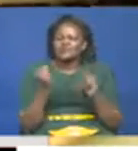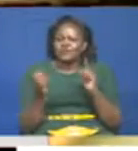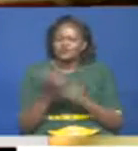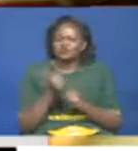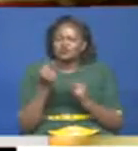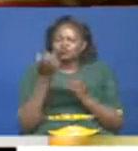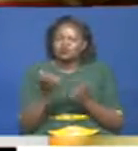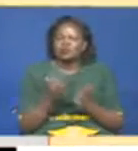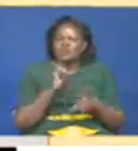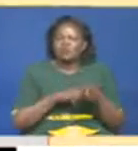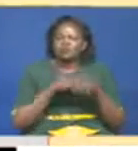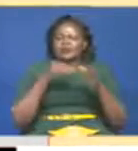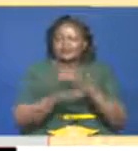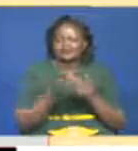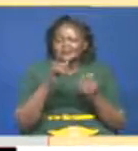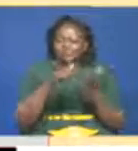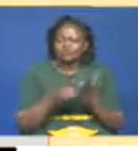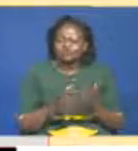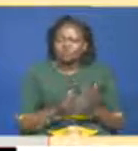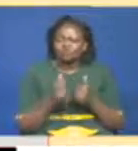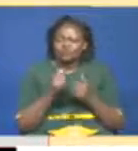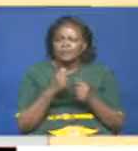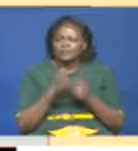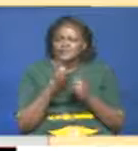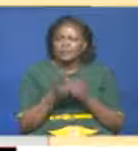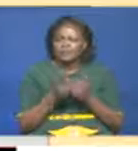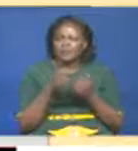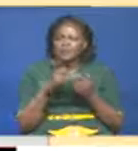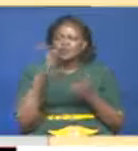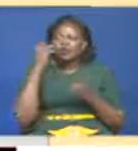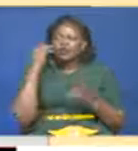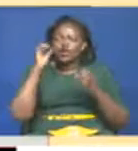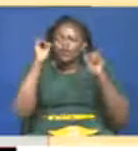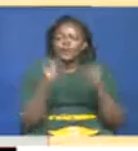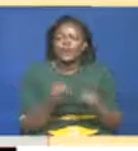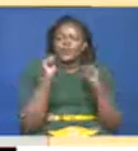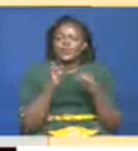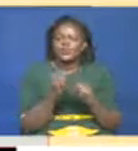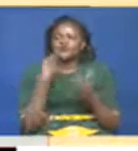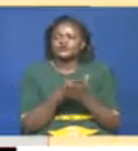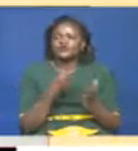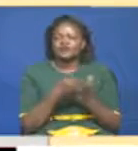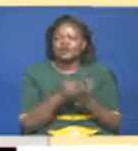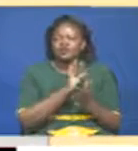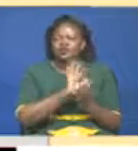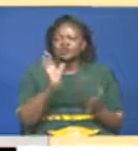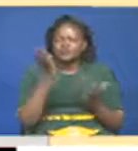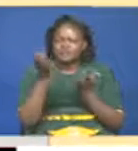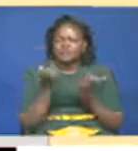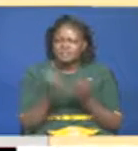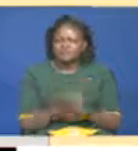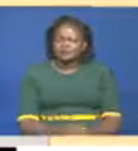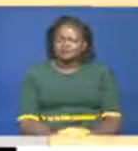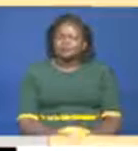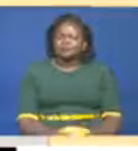when accessing loans. Which makes it even more possible to finance those businesses.